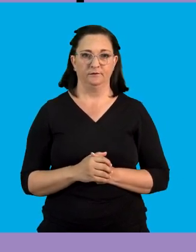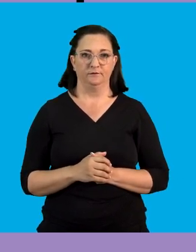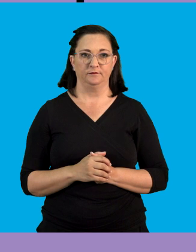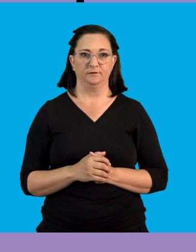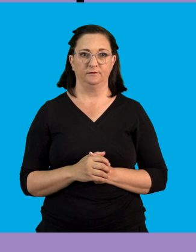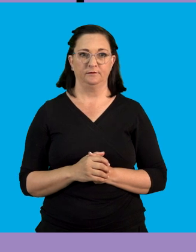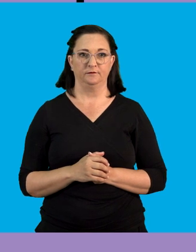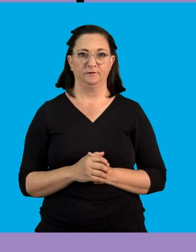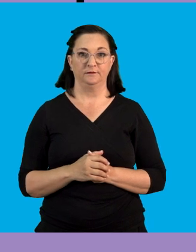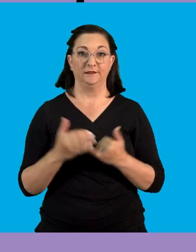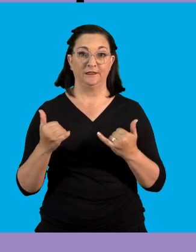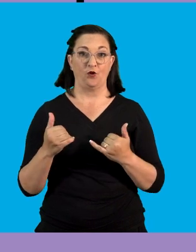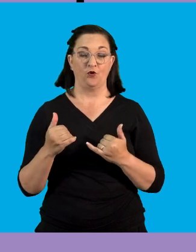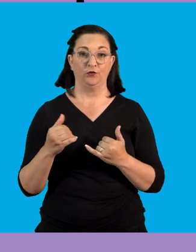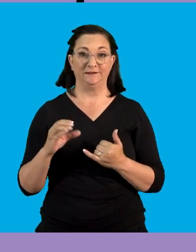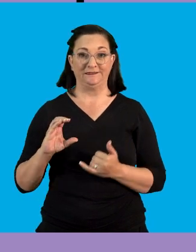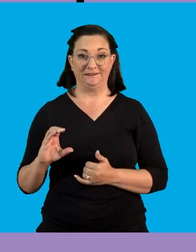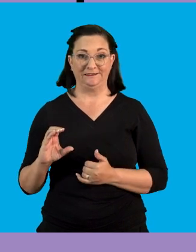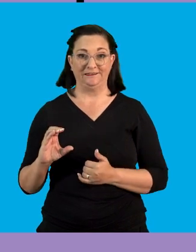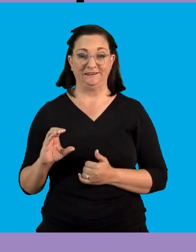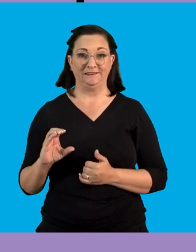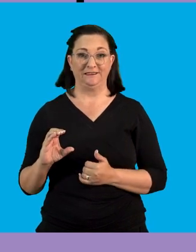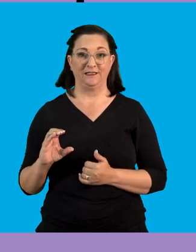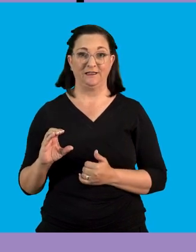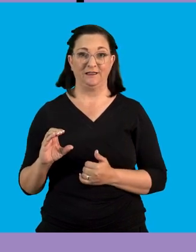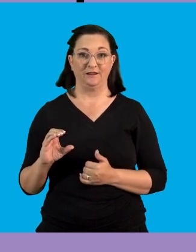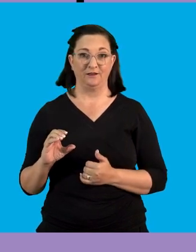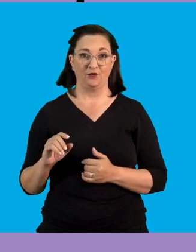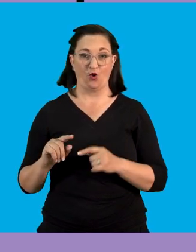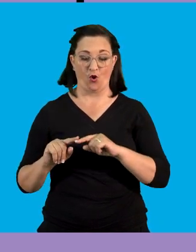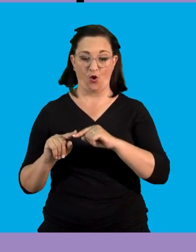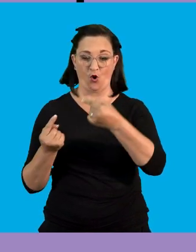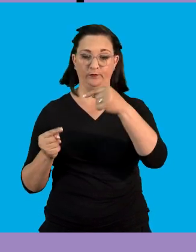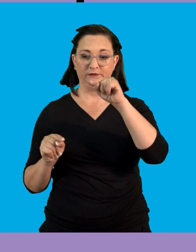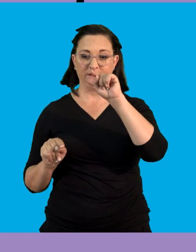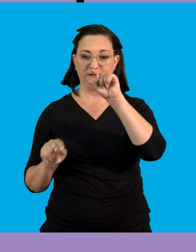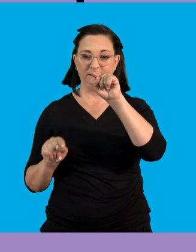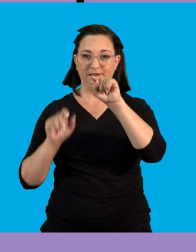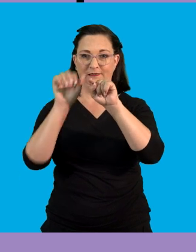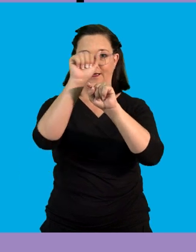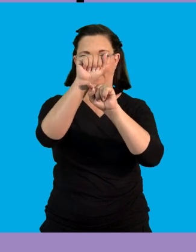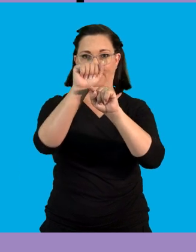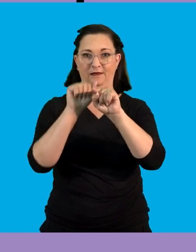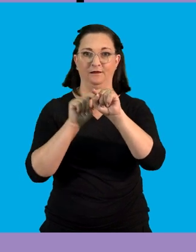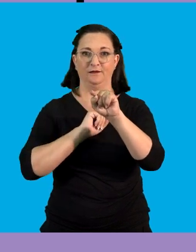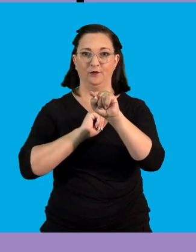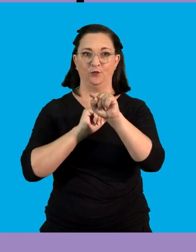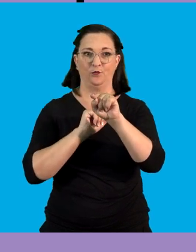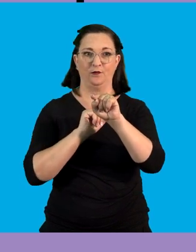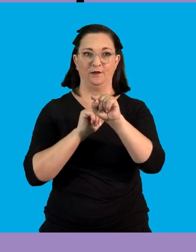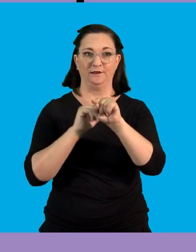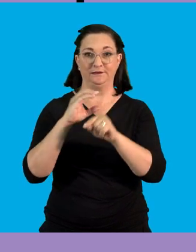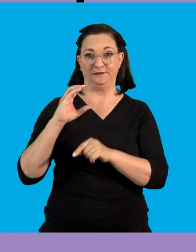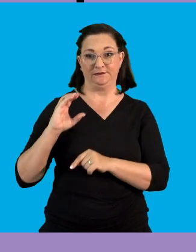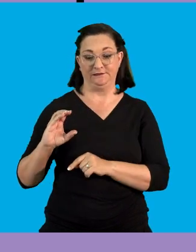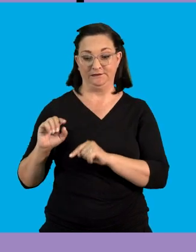And look at where angle C is. Angle C is opposite angle A. Therefore,